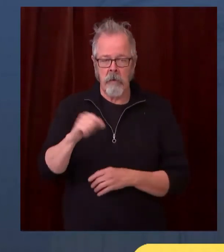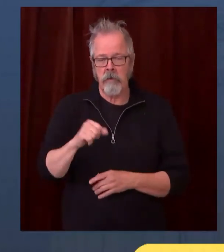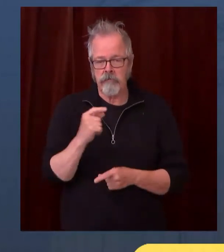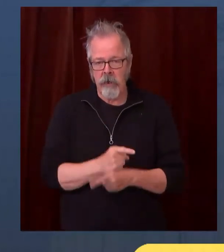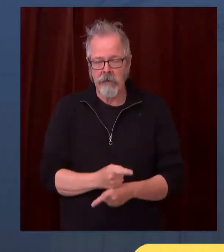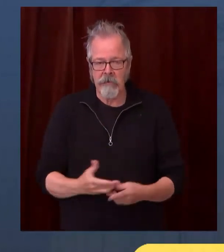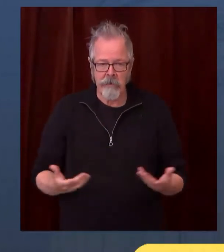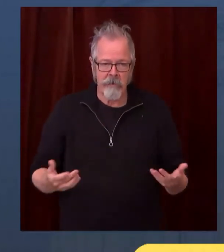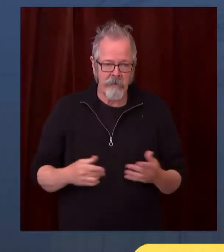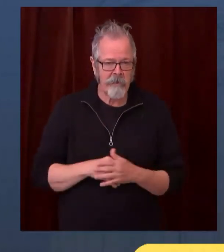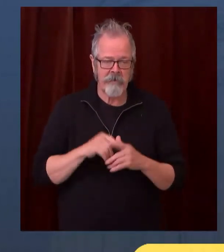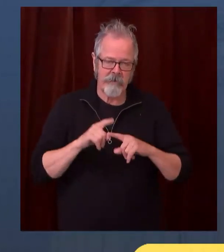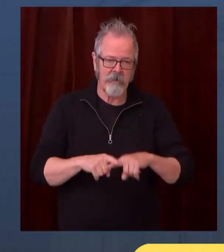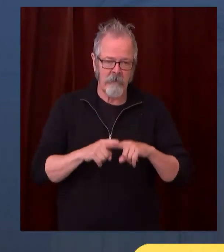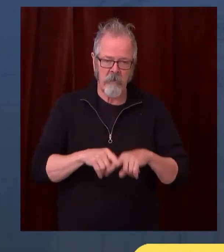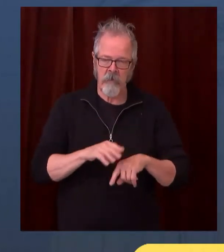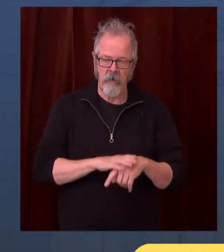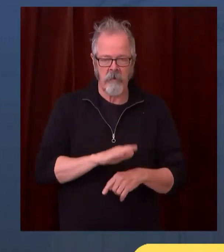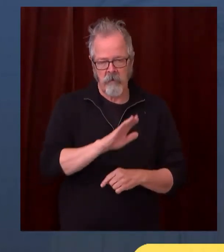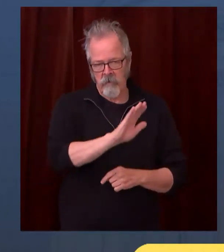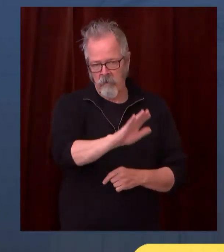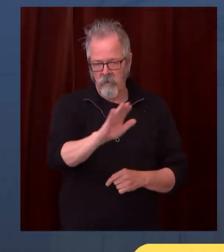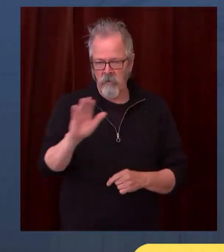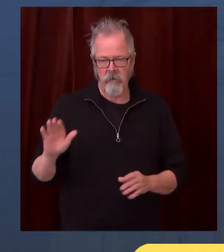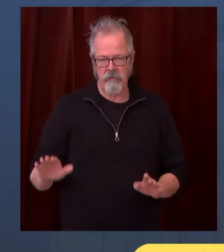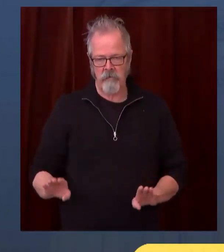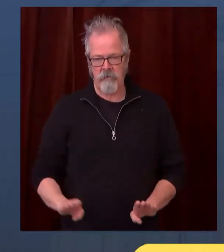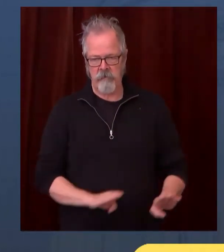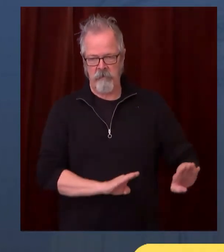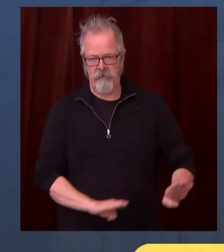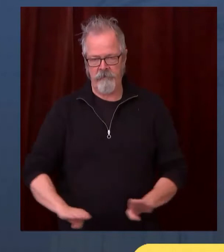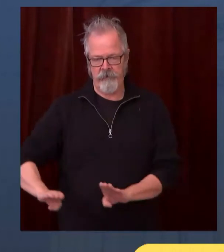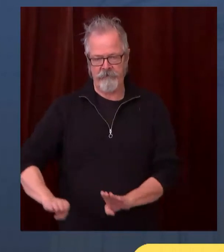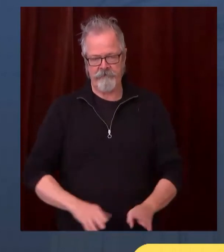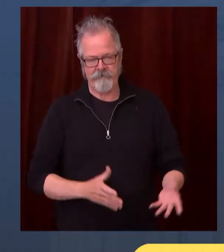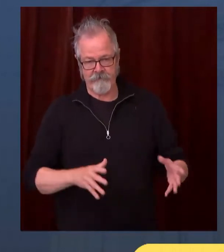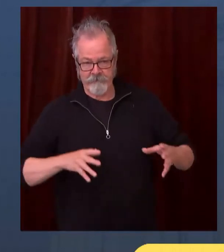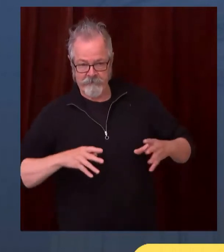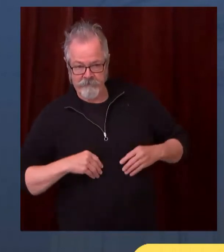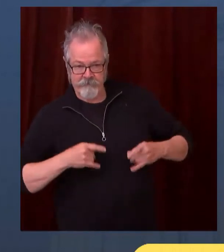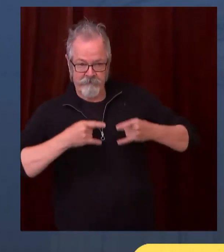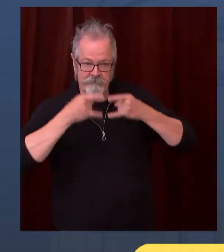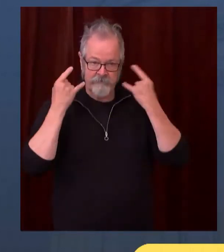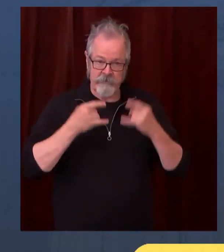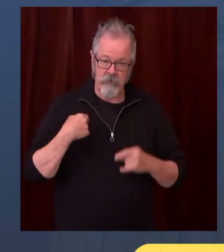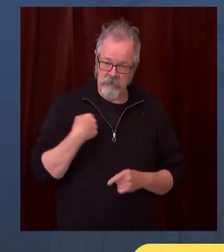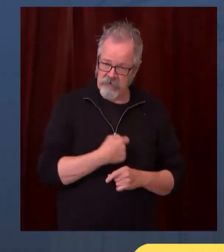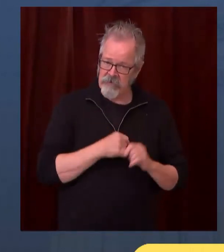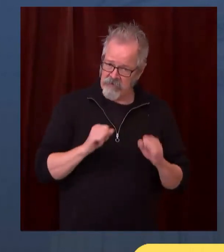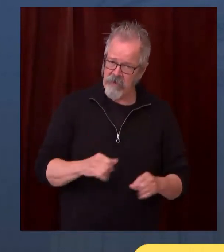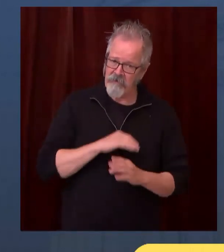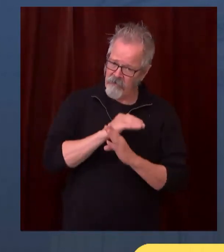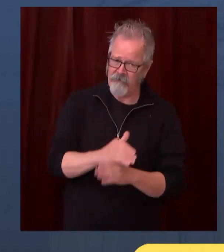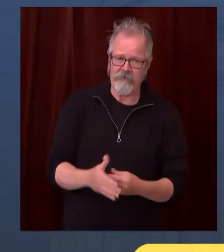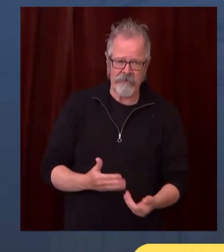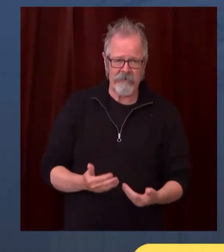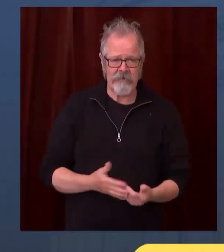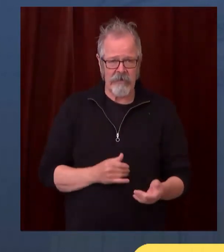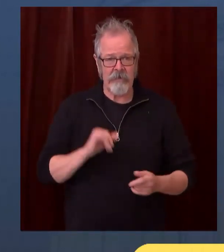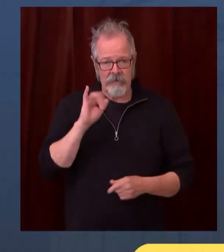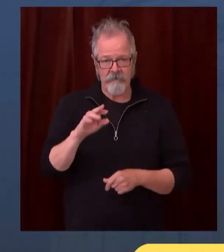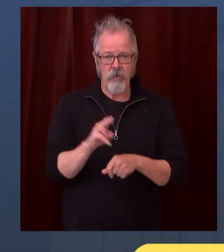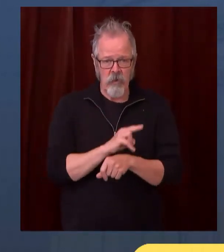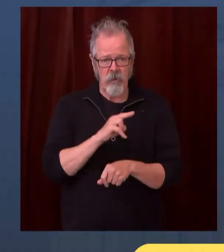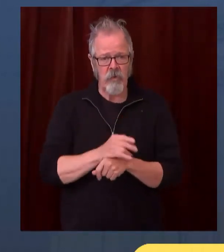several weeks. We do have the ability to prevent that from happening, and by doing some really